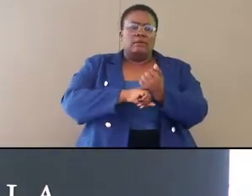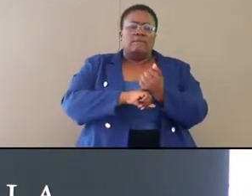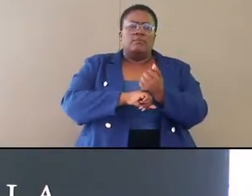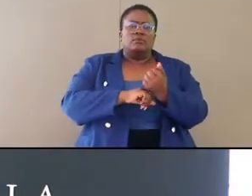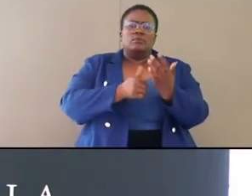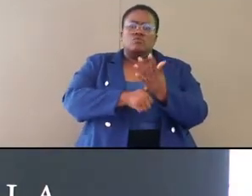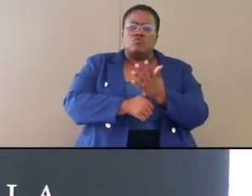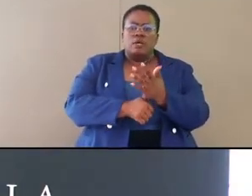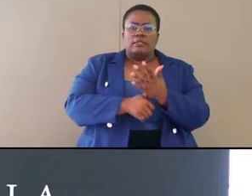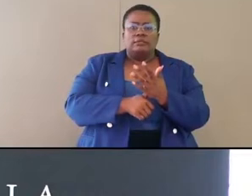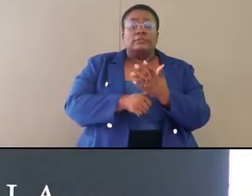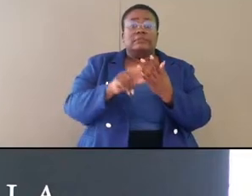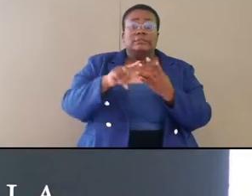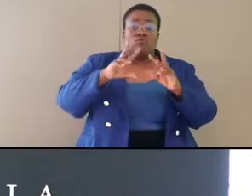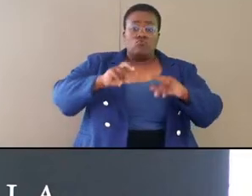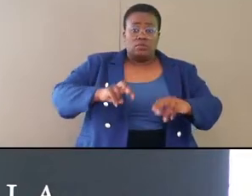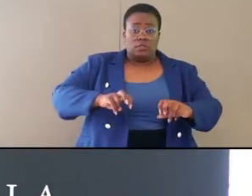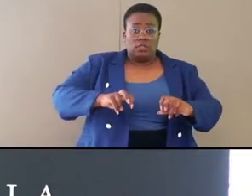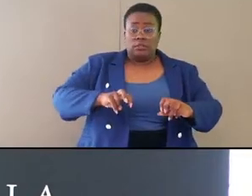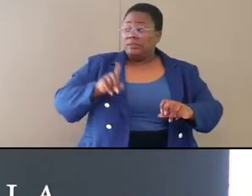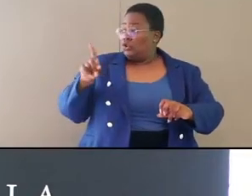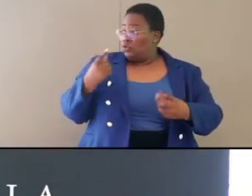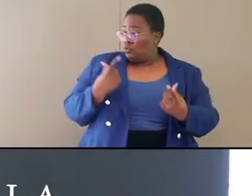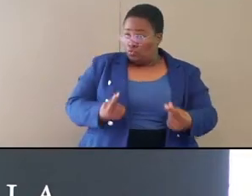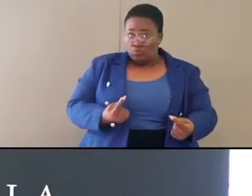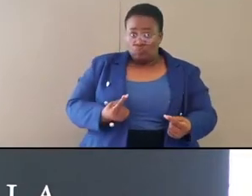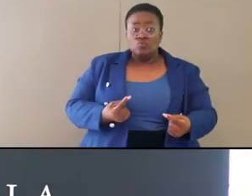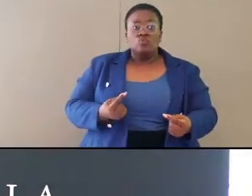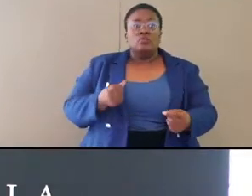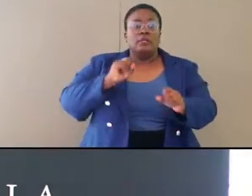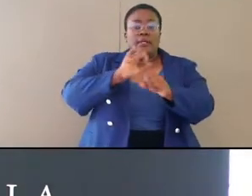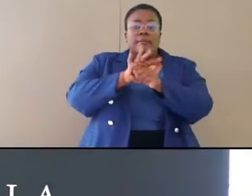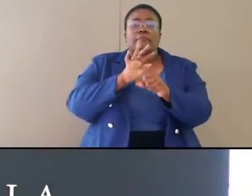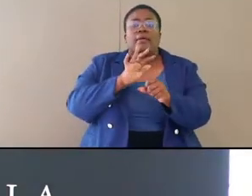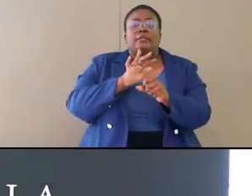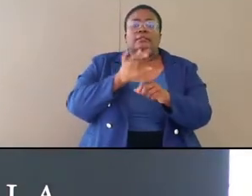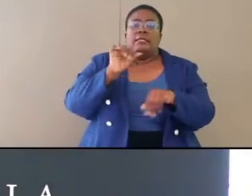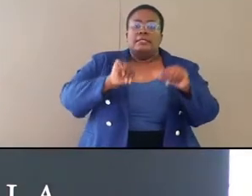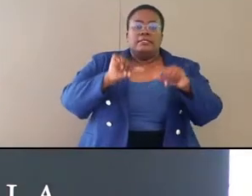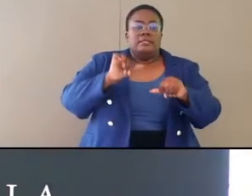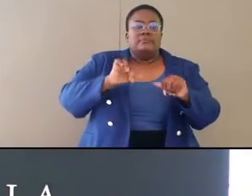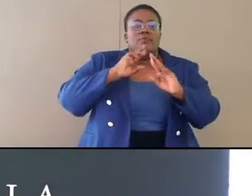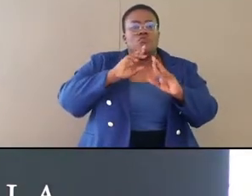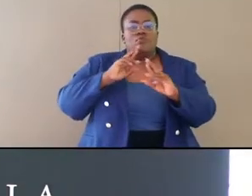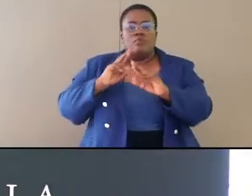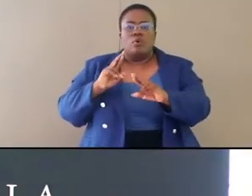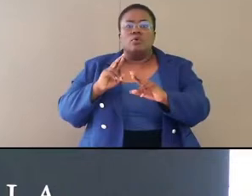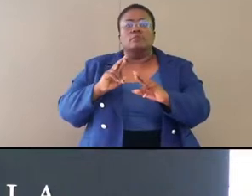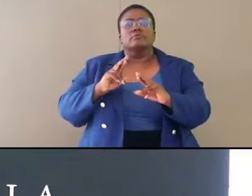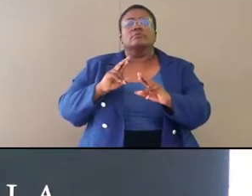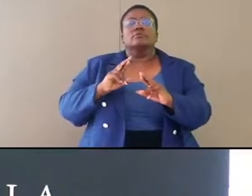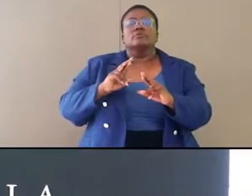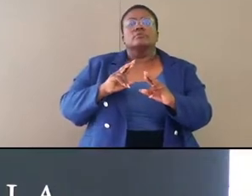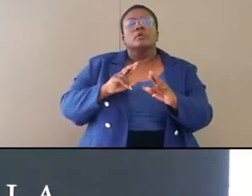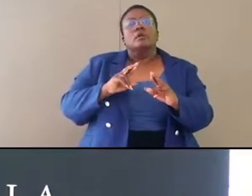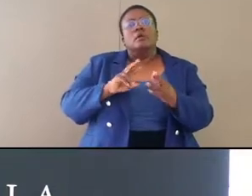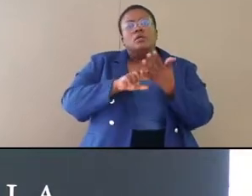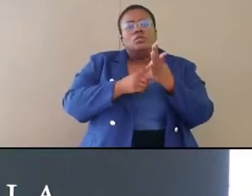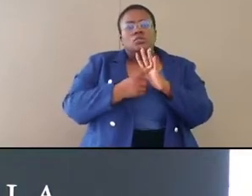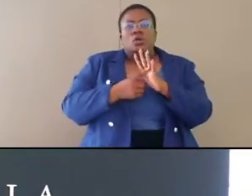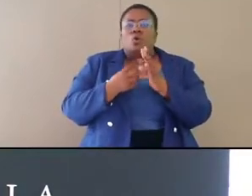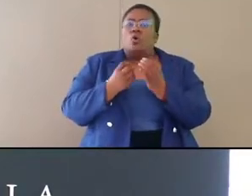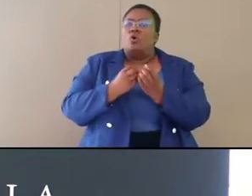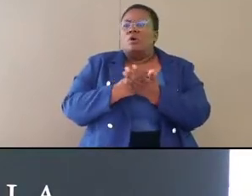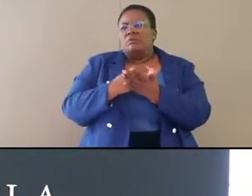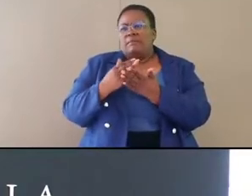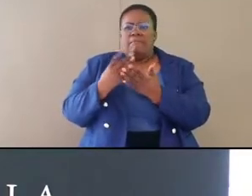research that you have done, child support grant impact assessment report, it highlighted a number of things that you have said here. And